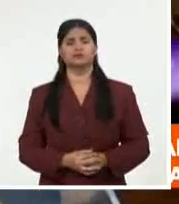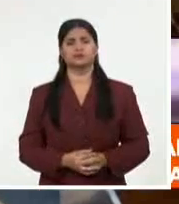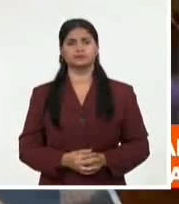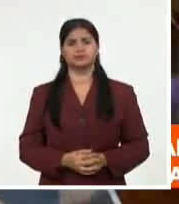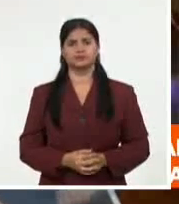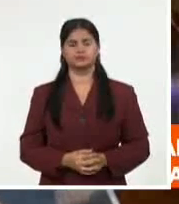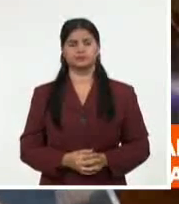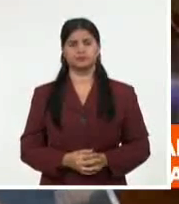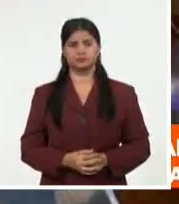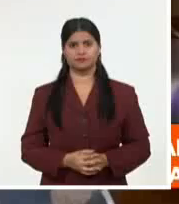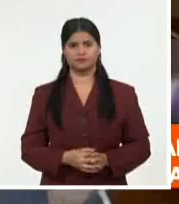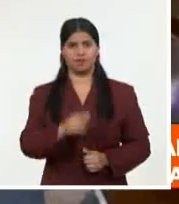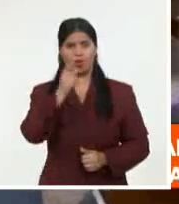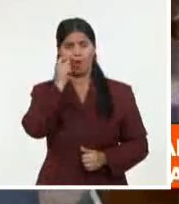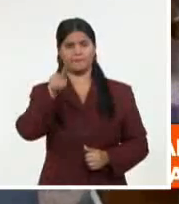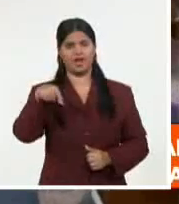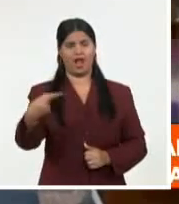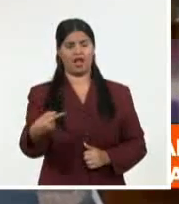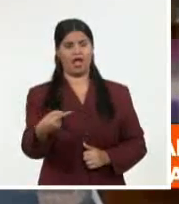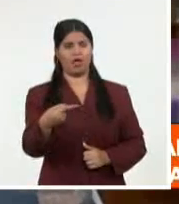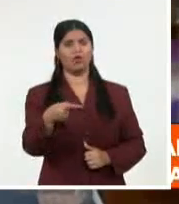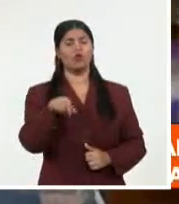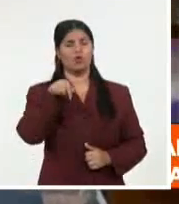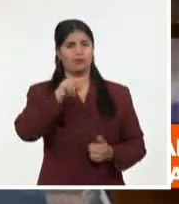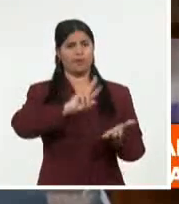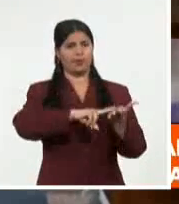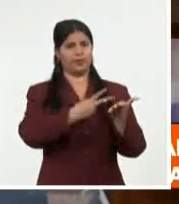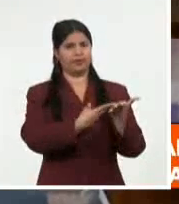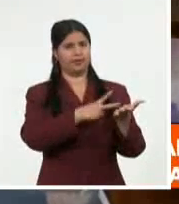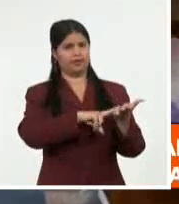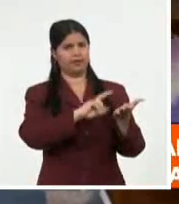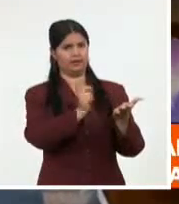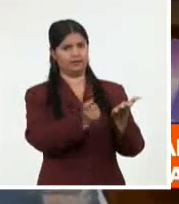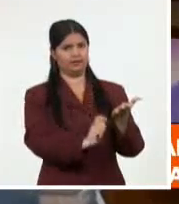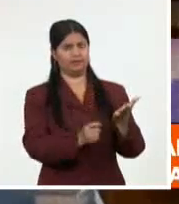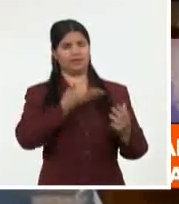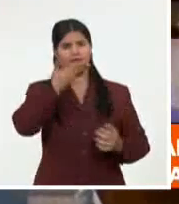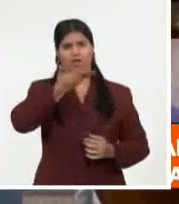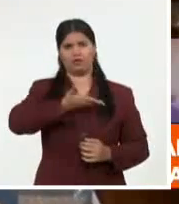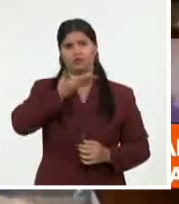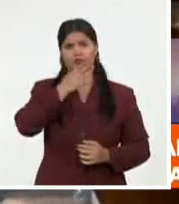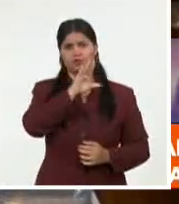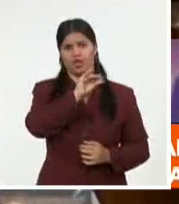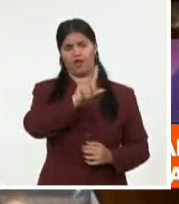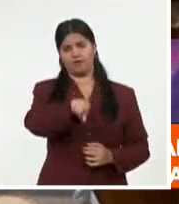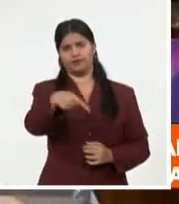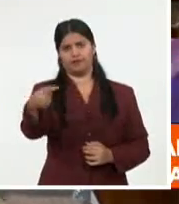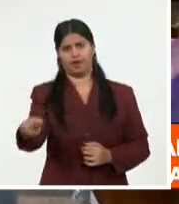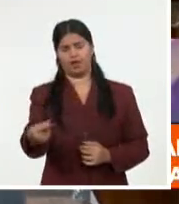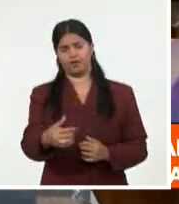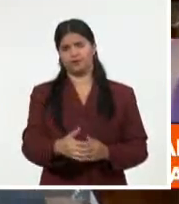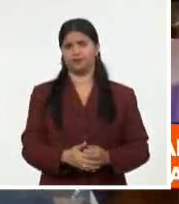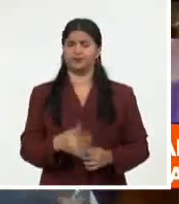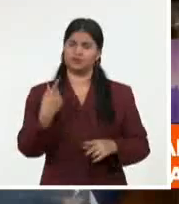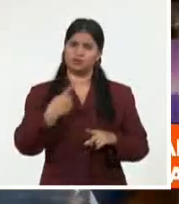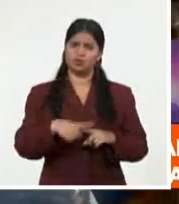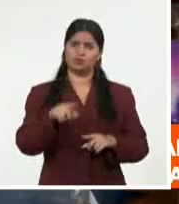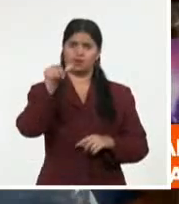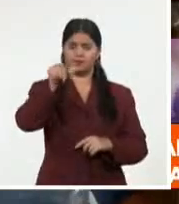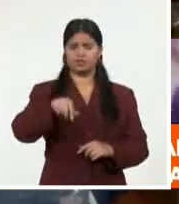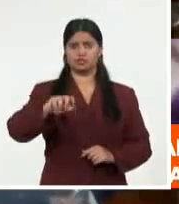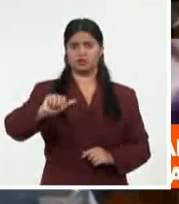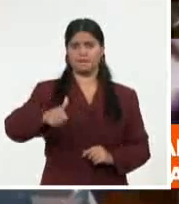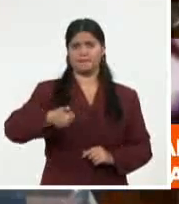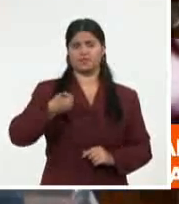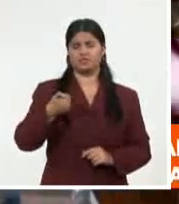Honorable Dr. Ralph Gonzalez, Prime Minister of St. Vincent and the Grenadines. Honorable Rochelle Ford, Presidenta